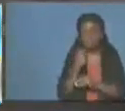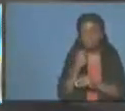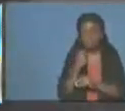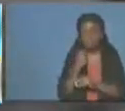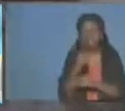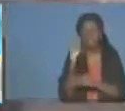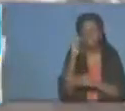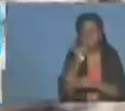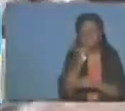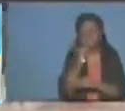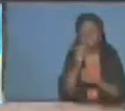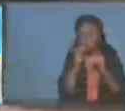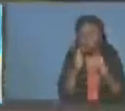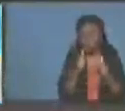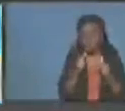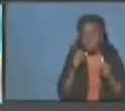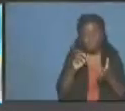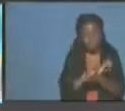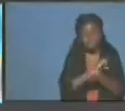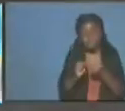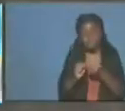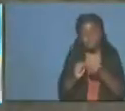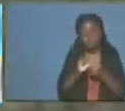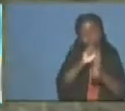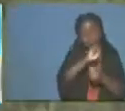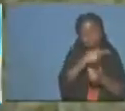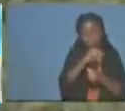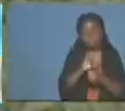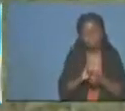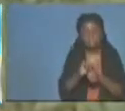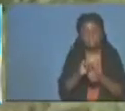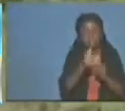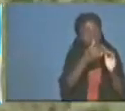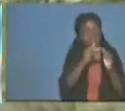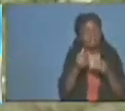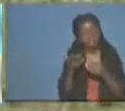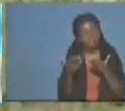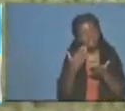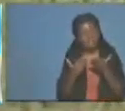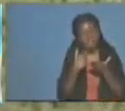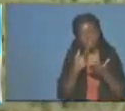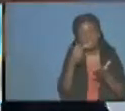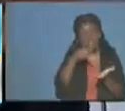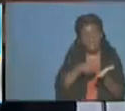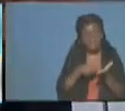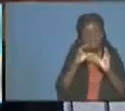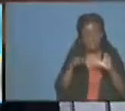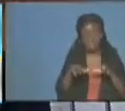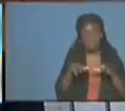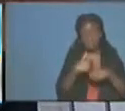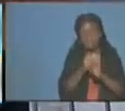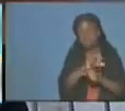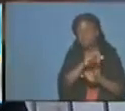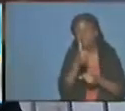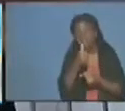reasoning that this could create another crisis. However, in his national address said government would take decisive action. It is the